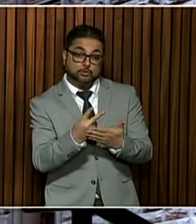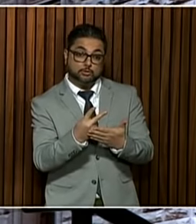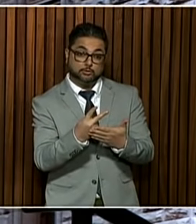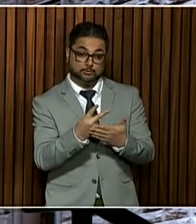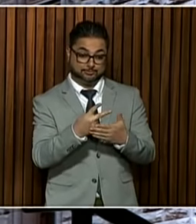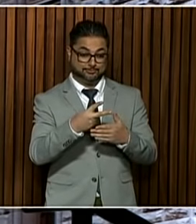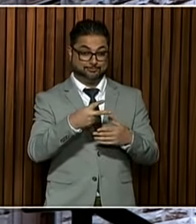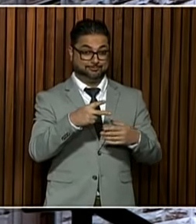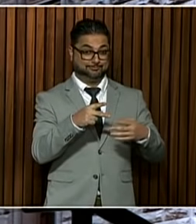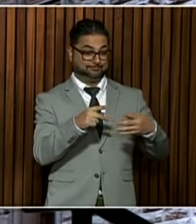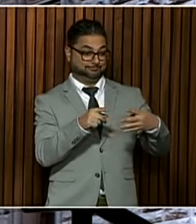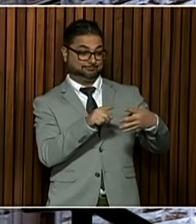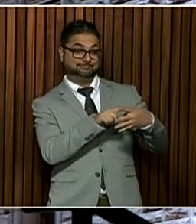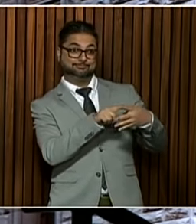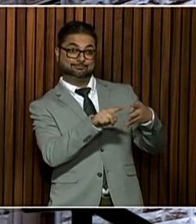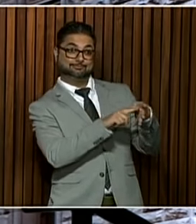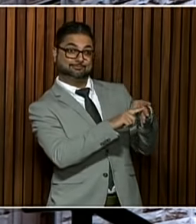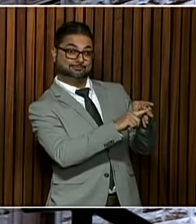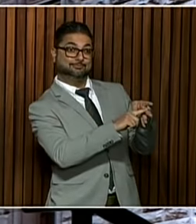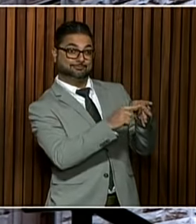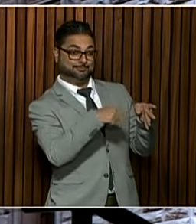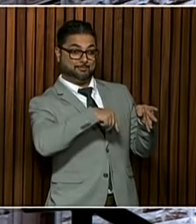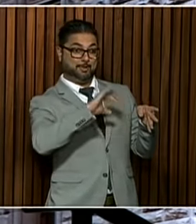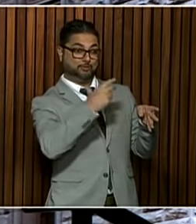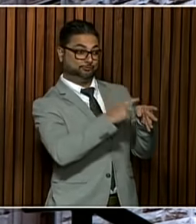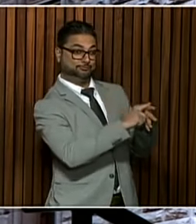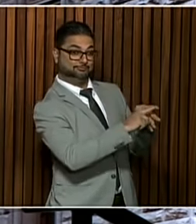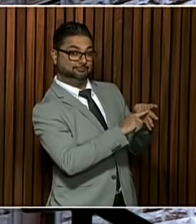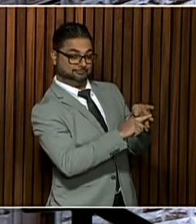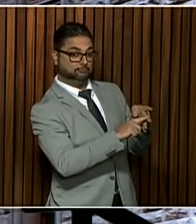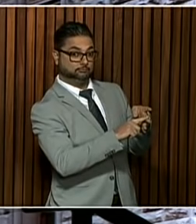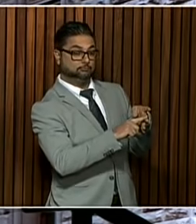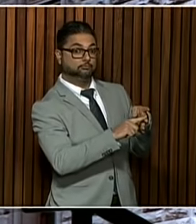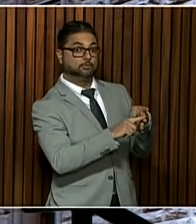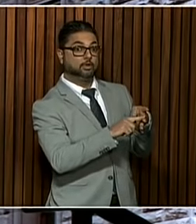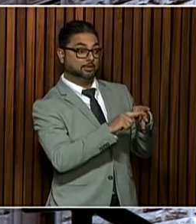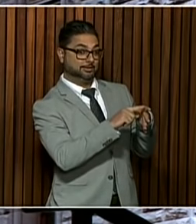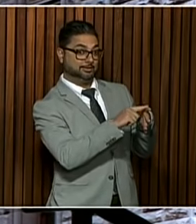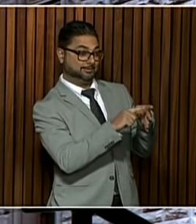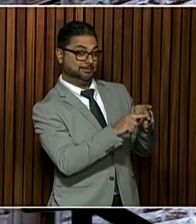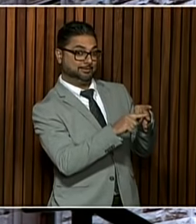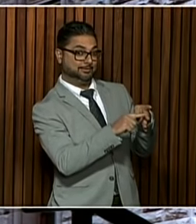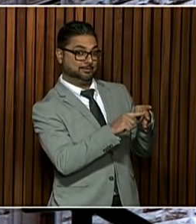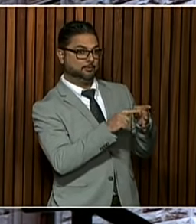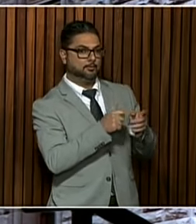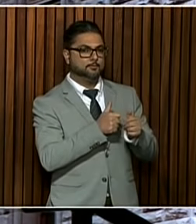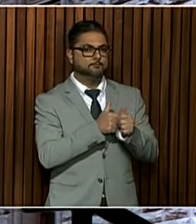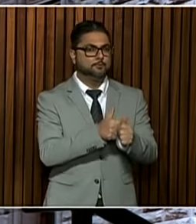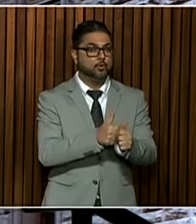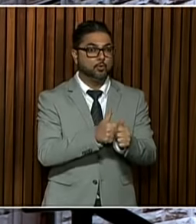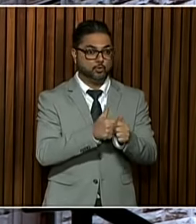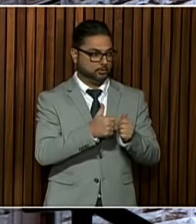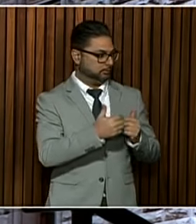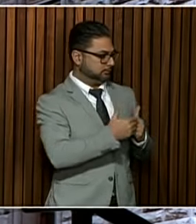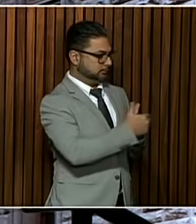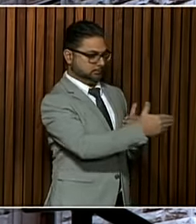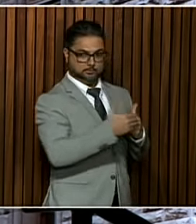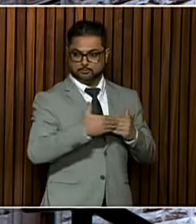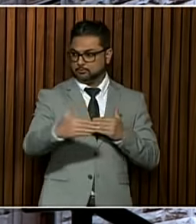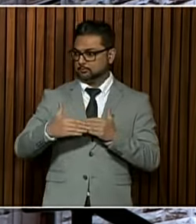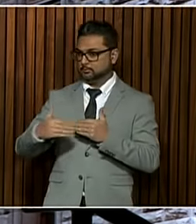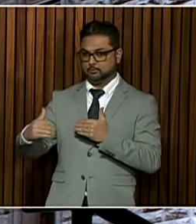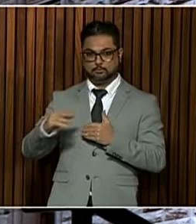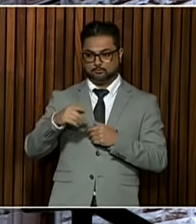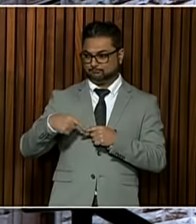high, adherence to the social distancing and the physical distancing in that line there,